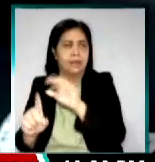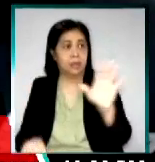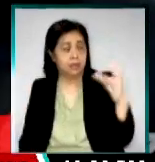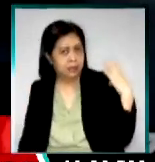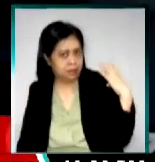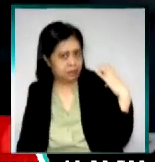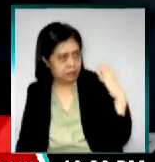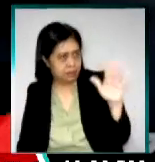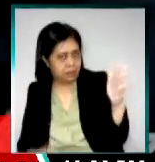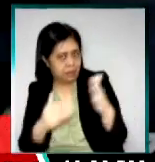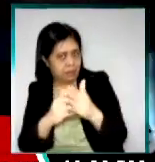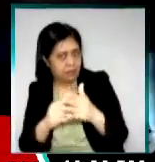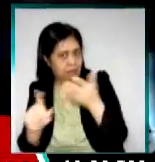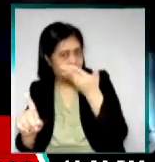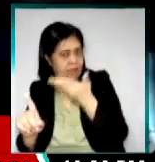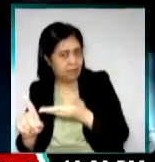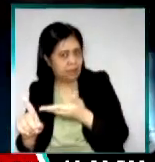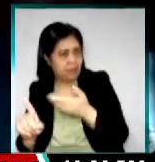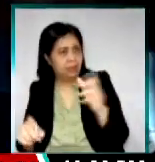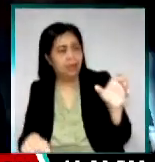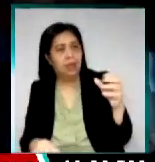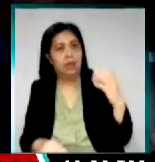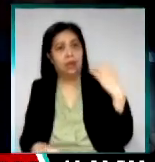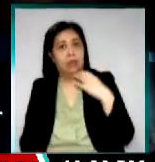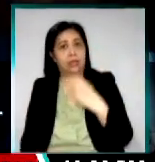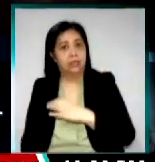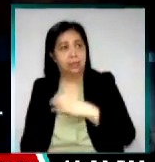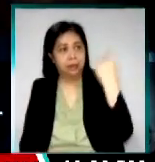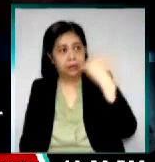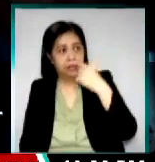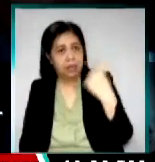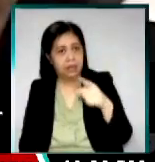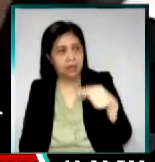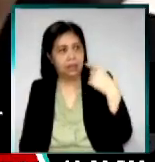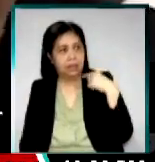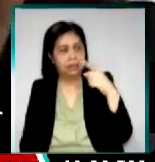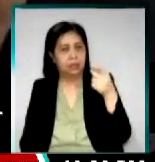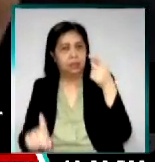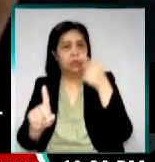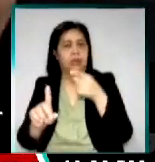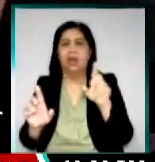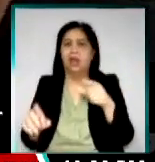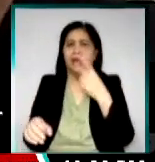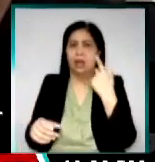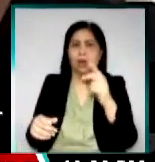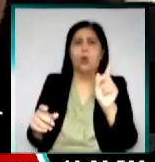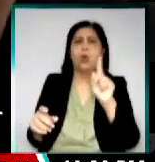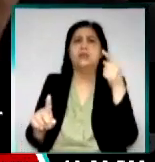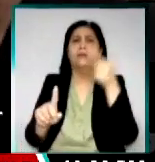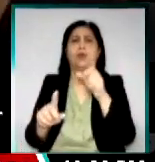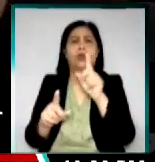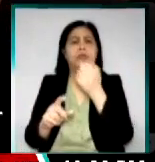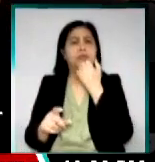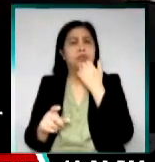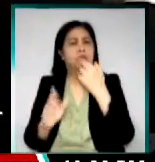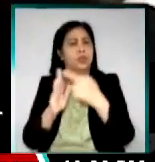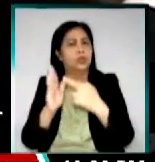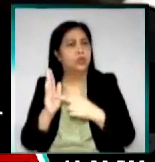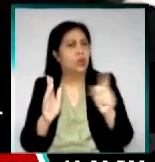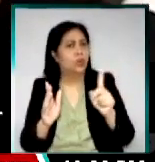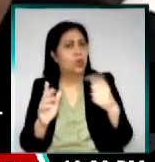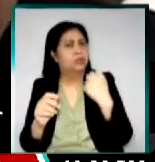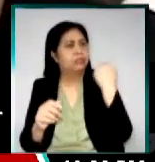a point yes, of order. Yes, Congressman Zarate. We have to raise a point of order. Again. What's the point of order? What's the violation of the rule? Yeah, what rule is being